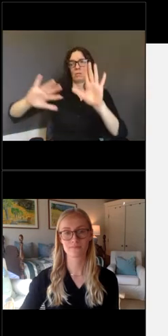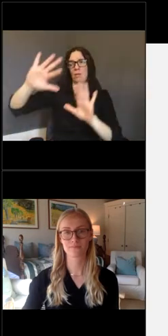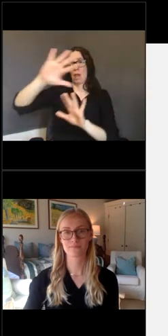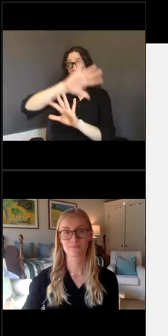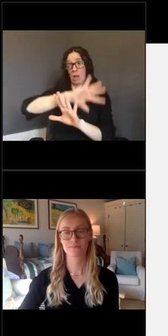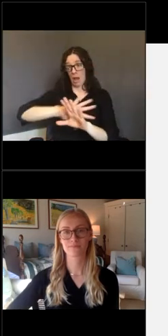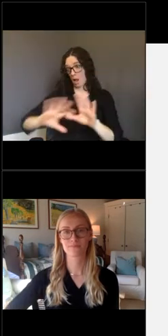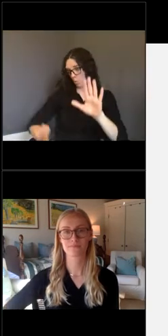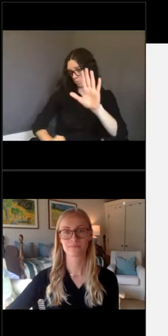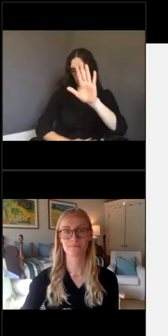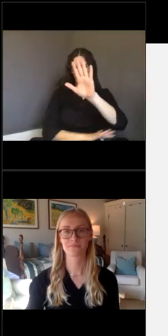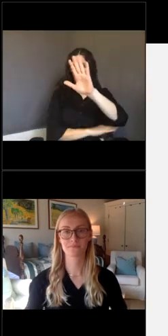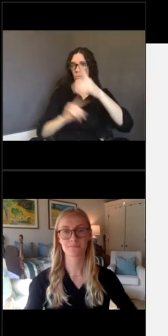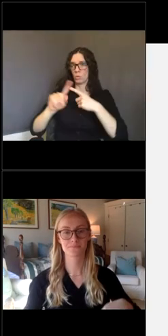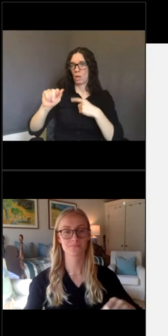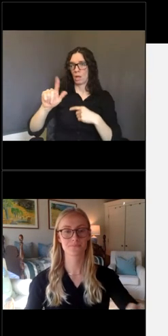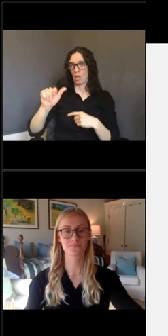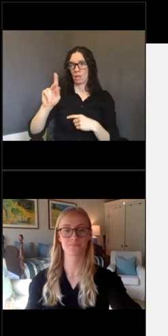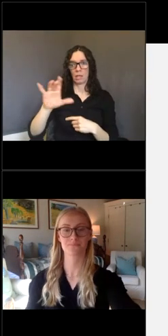Next slide, please.